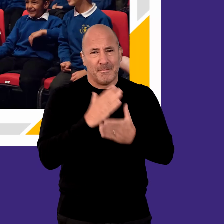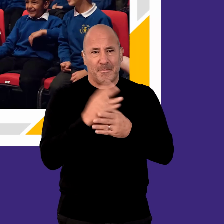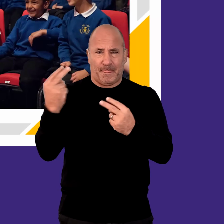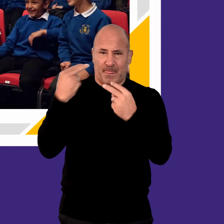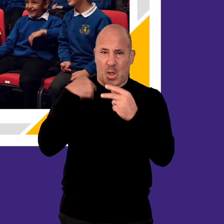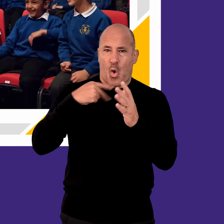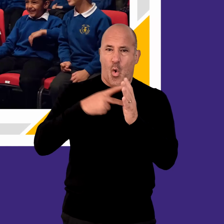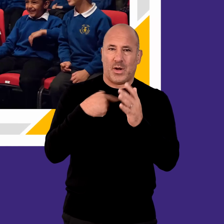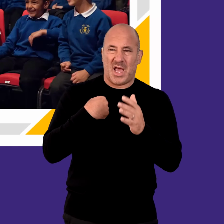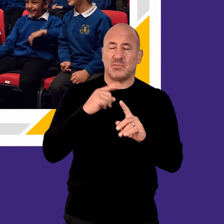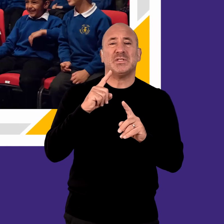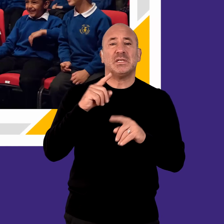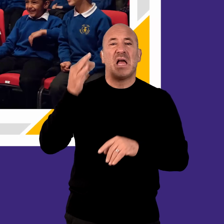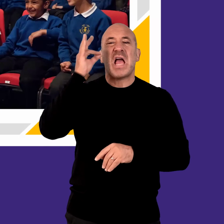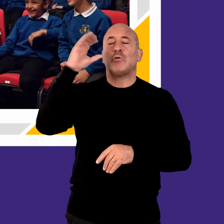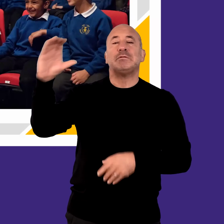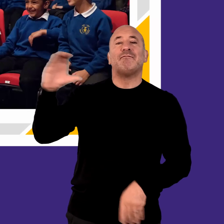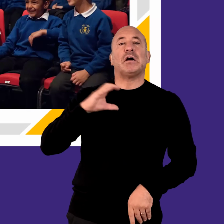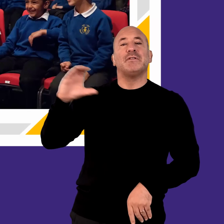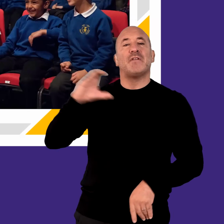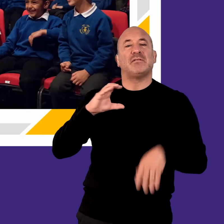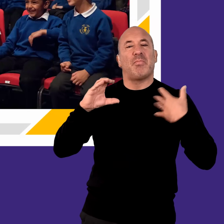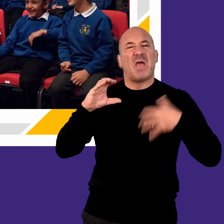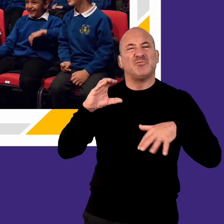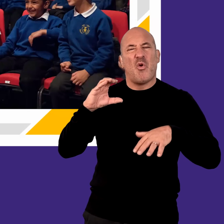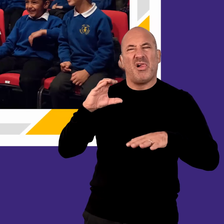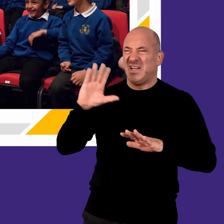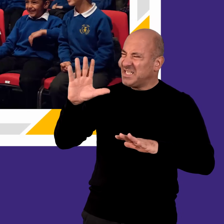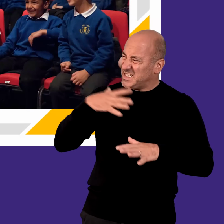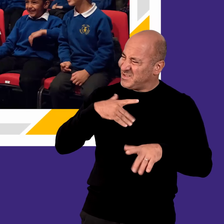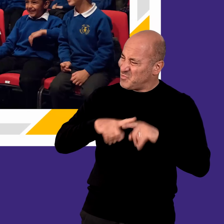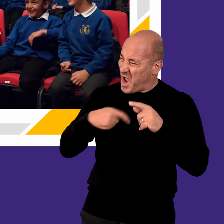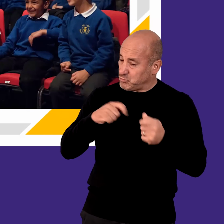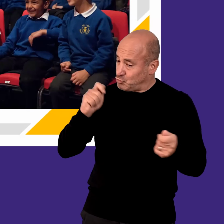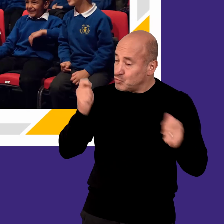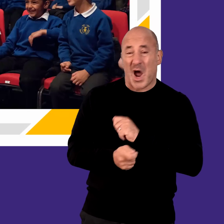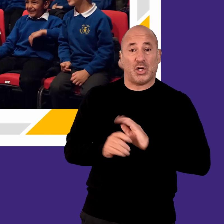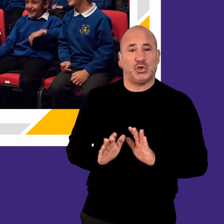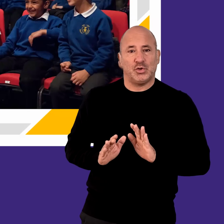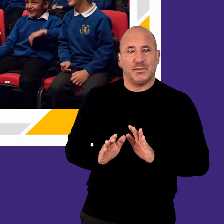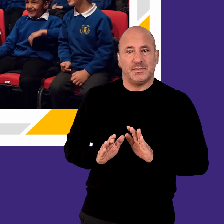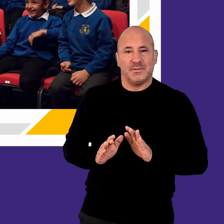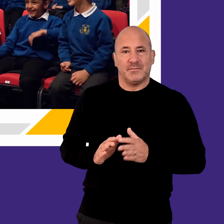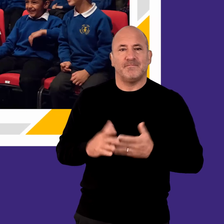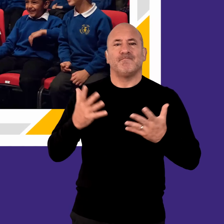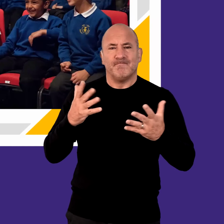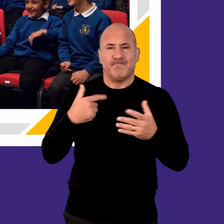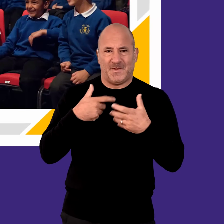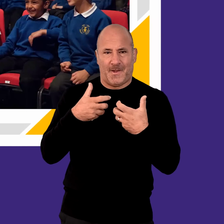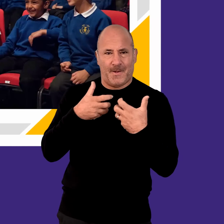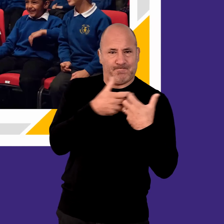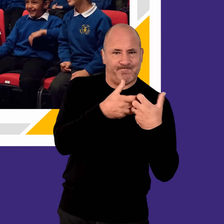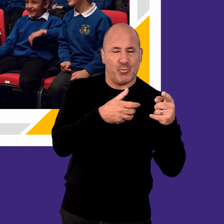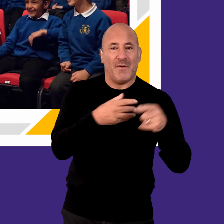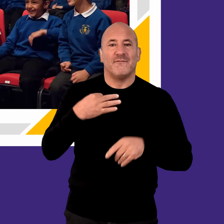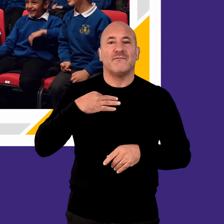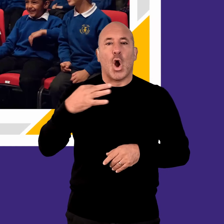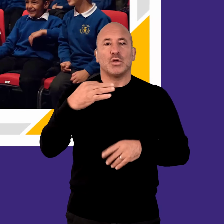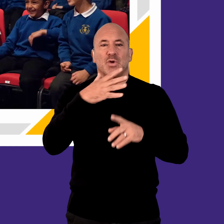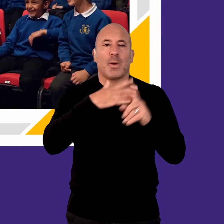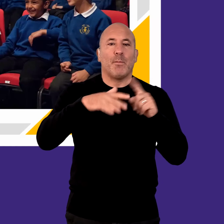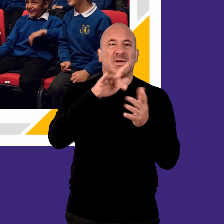think when I first went to ARC, you know, we were very much seen as an organisation that the council funded, and we really tried to change that. And